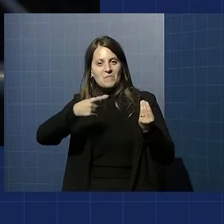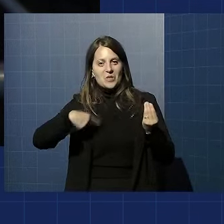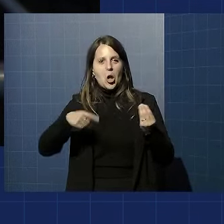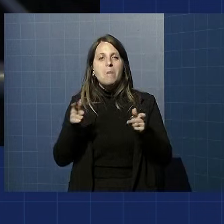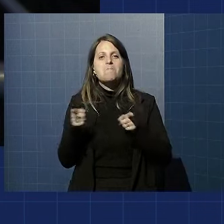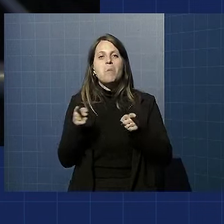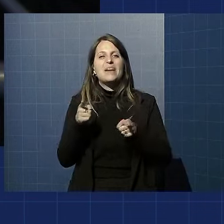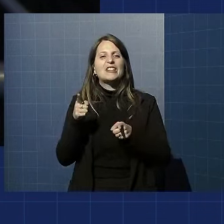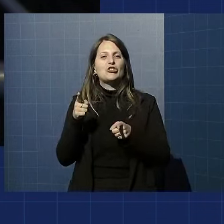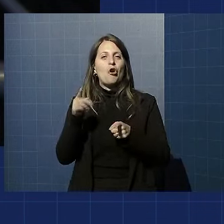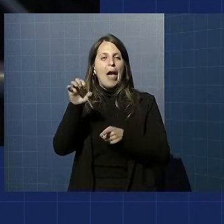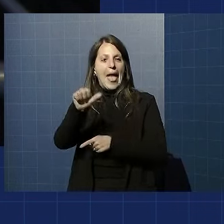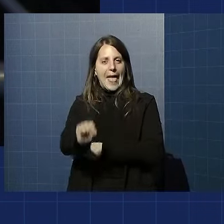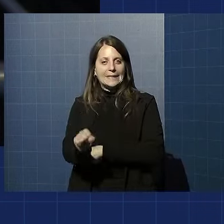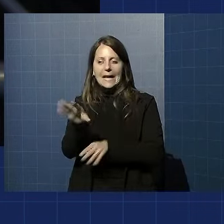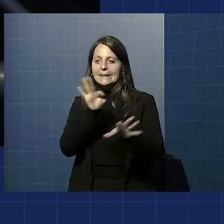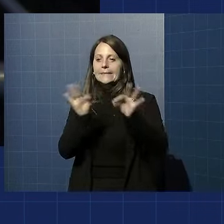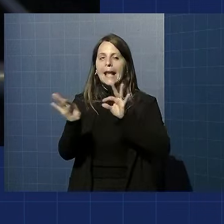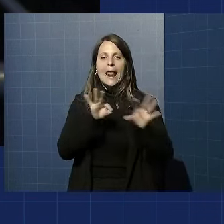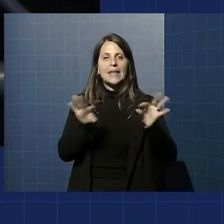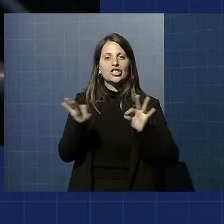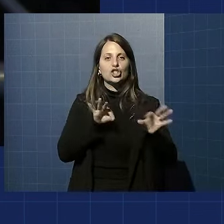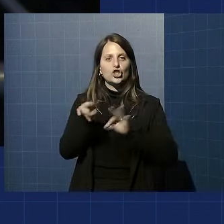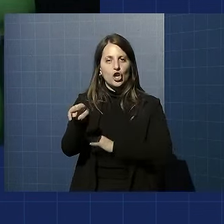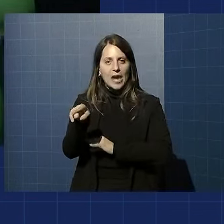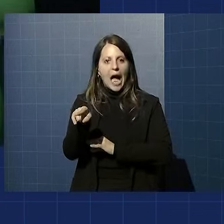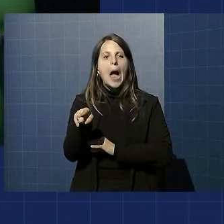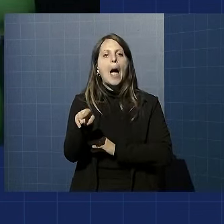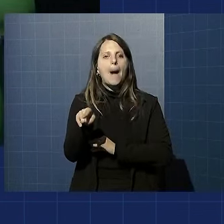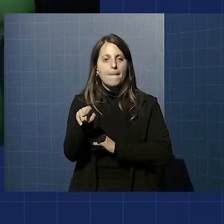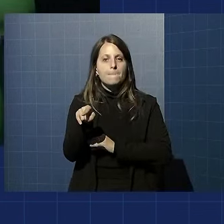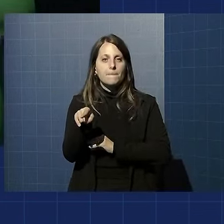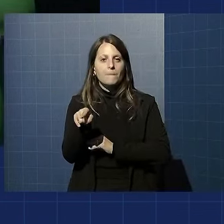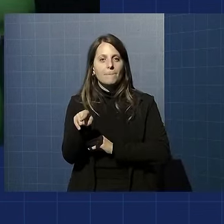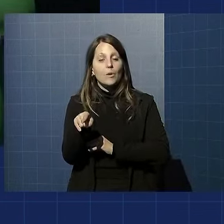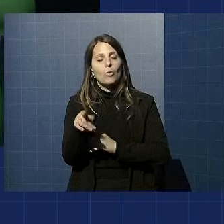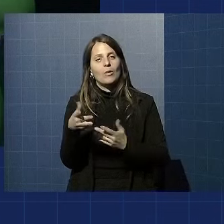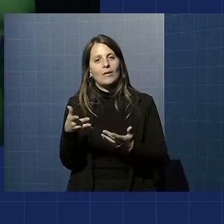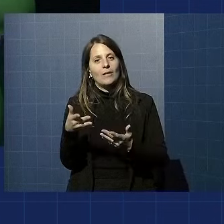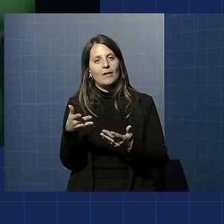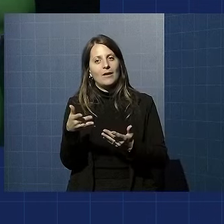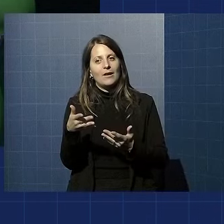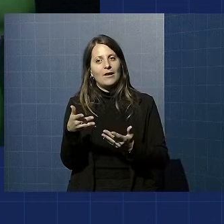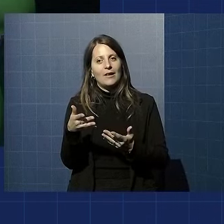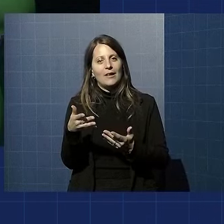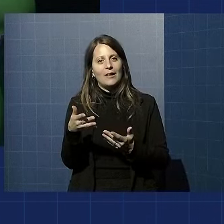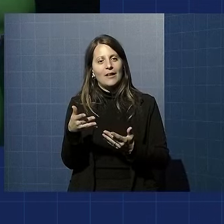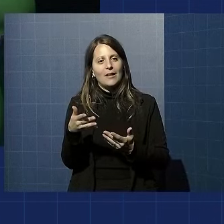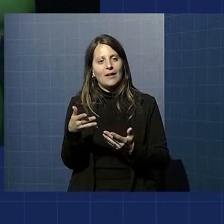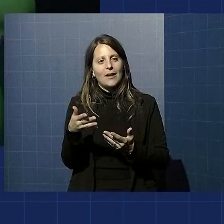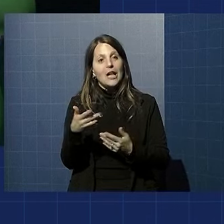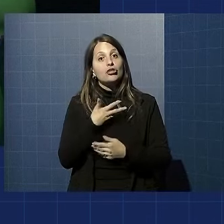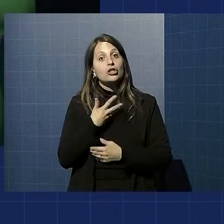informazione, dopo il nostro corso di diritto dello spazio all'International Space University, ci fu soltanto uno